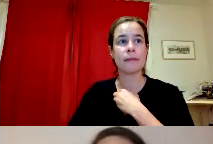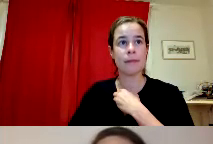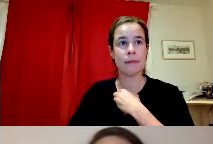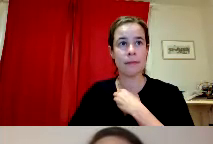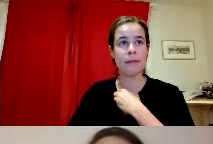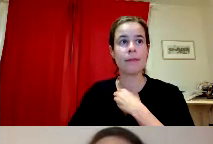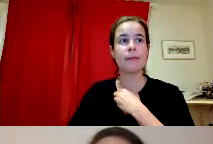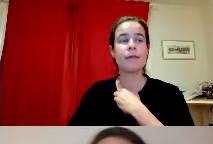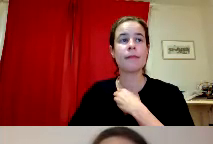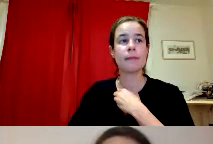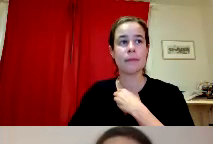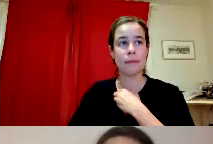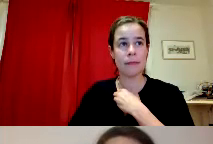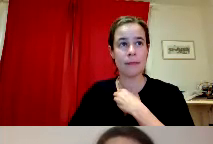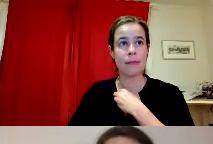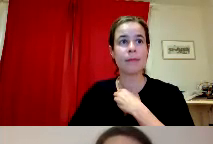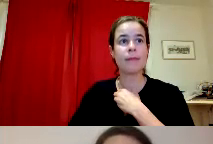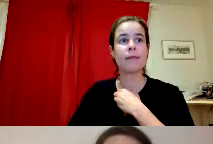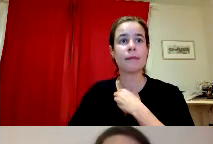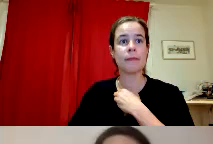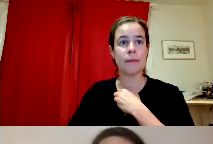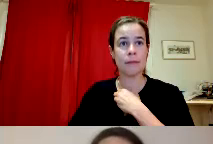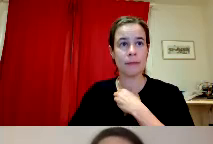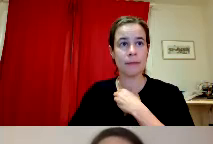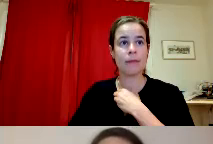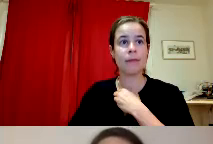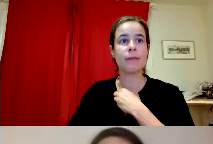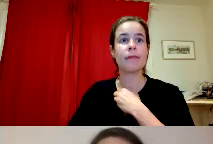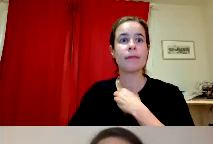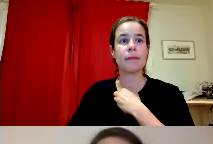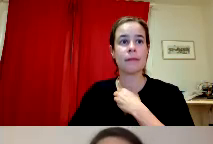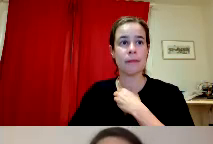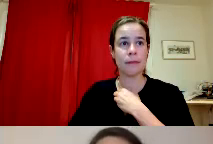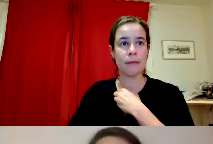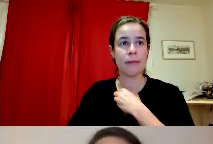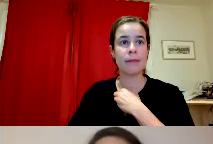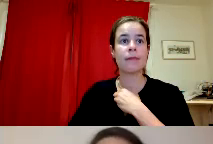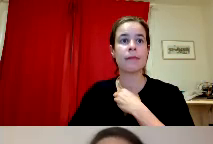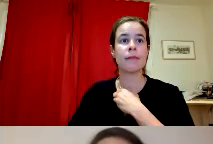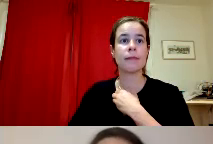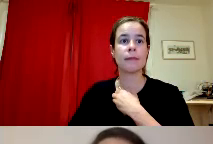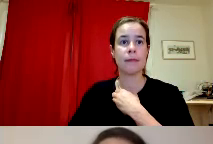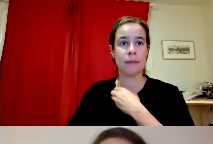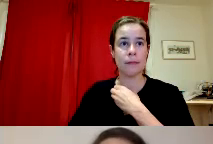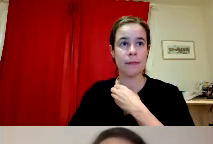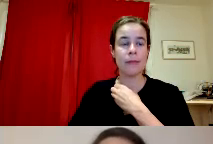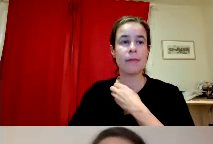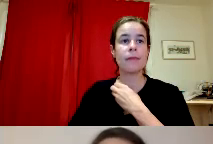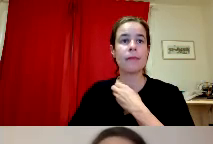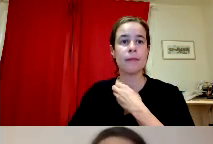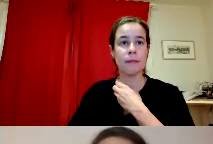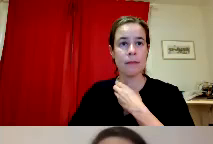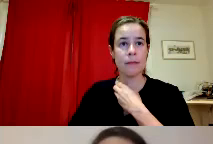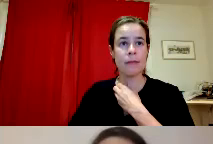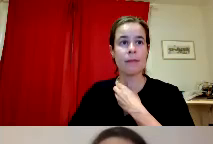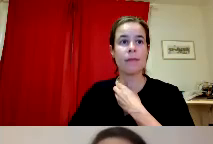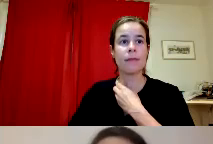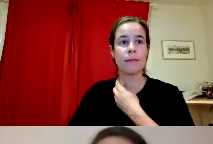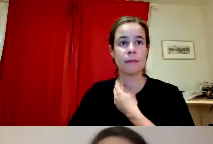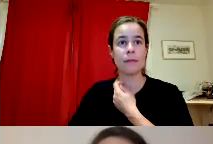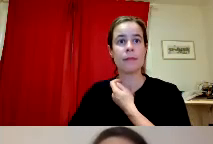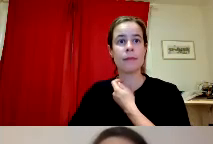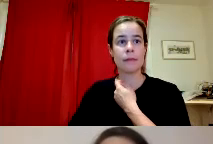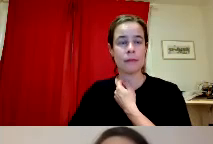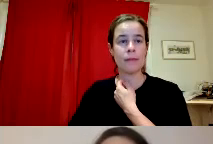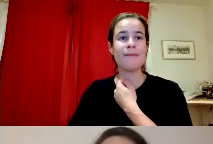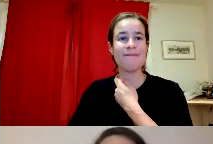So with regards to access to formula, we had 49 participants who reported being worried about affording formula, the